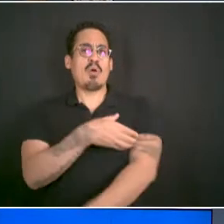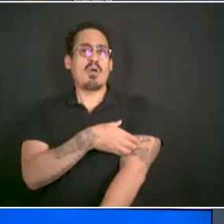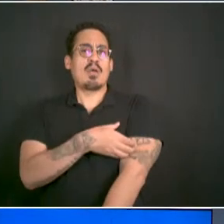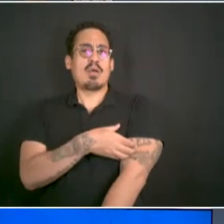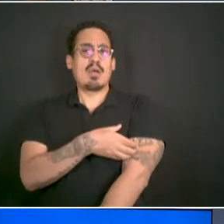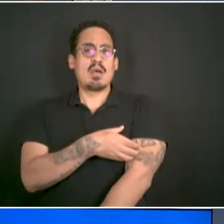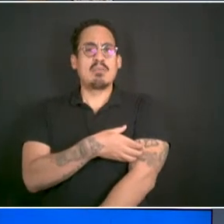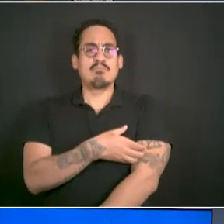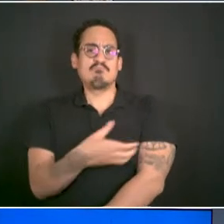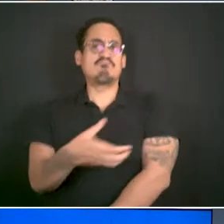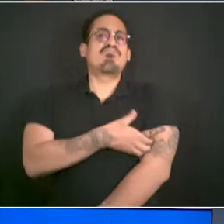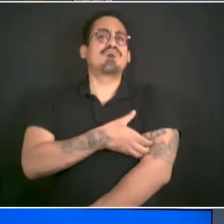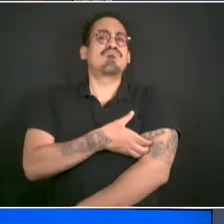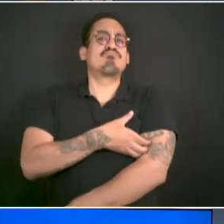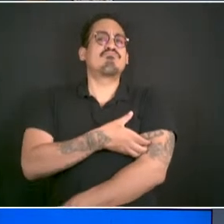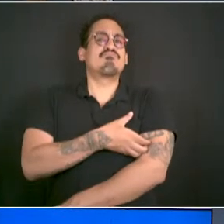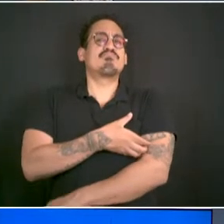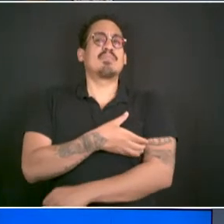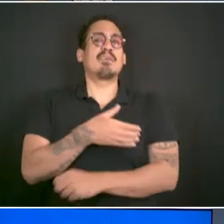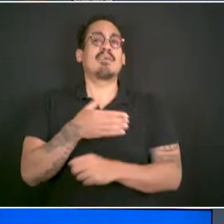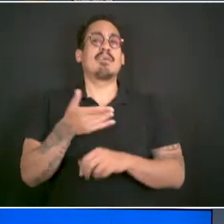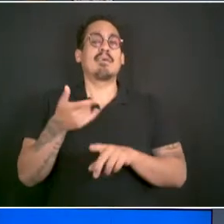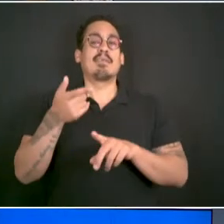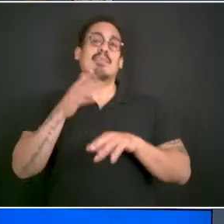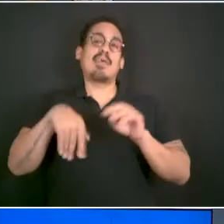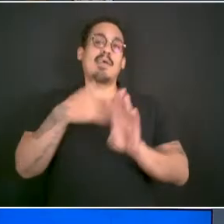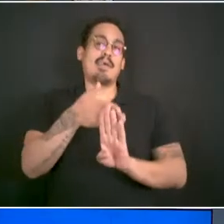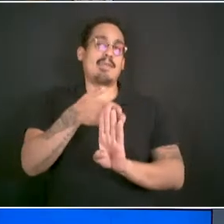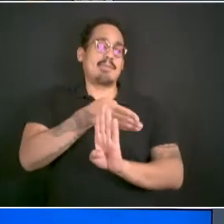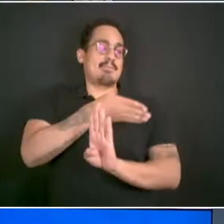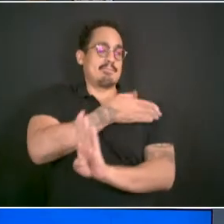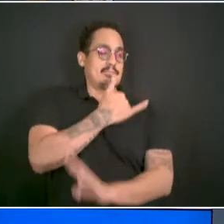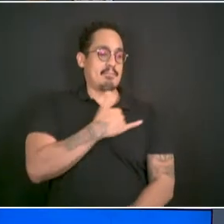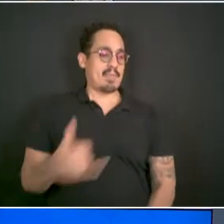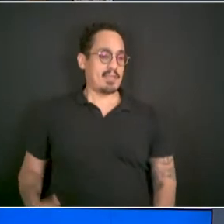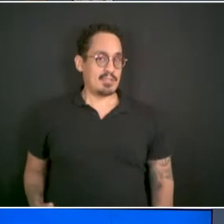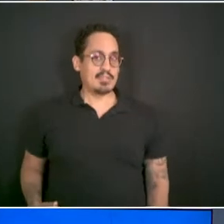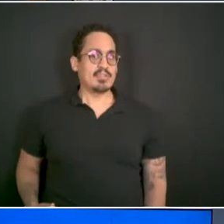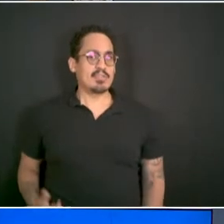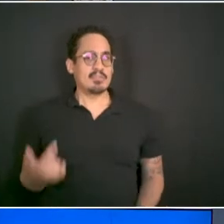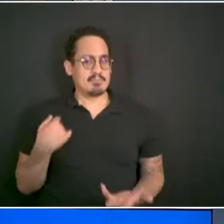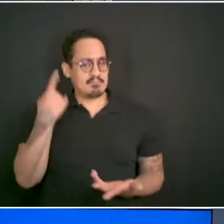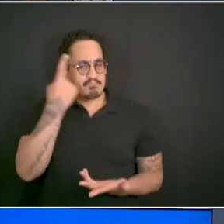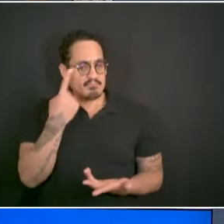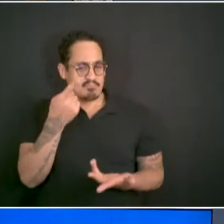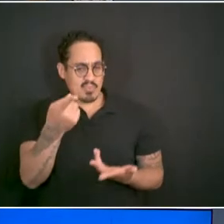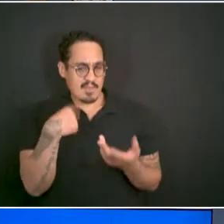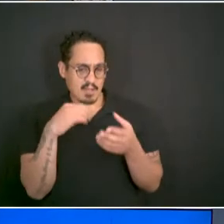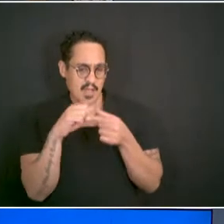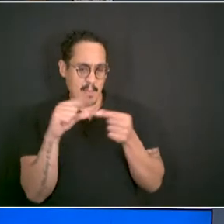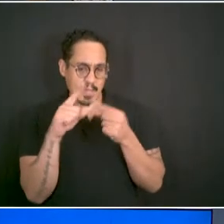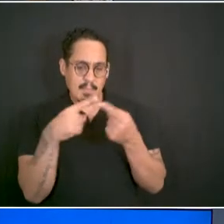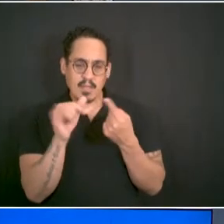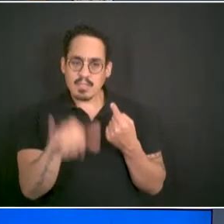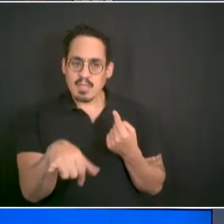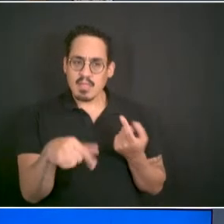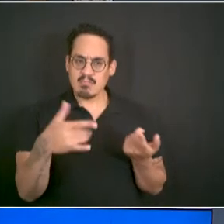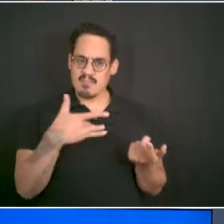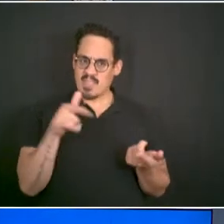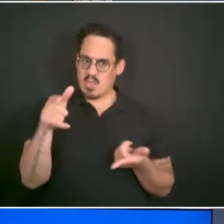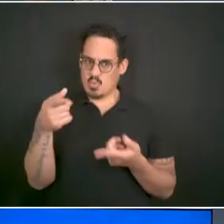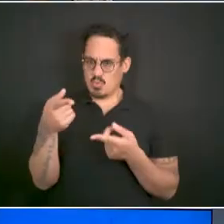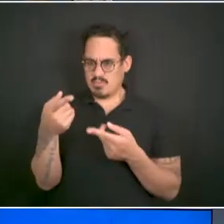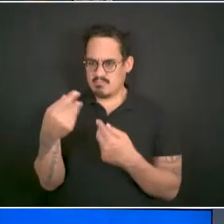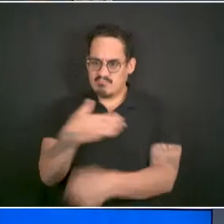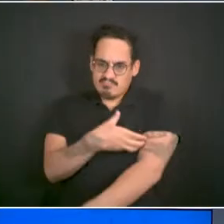previous first deputy mayors under you. I wondered if you could comment on that. Do you think that you have given him more power than